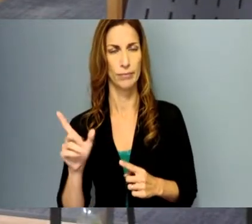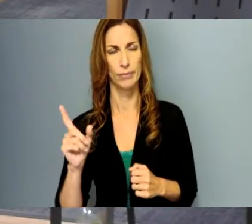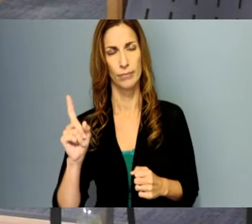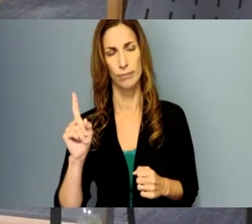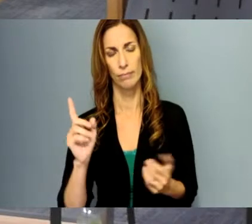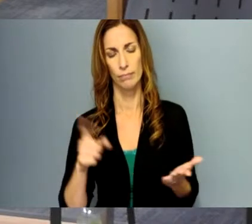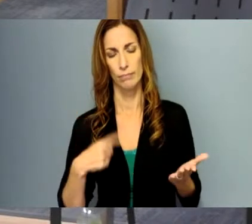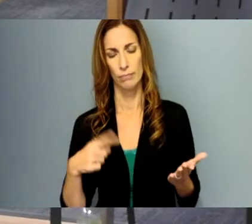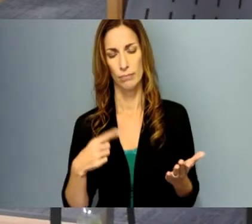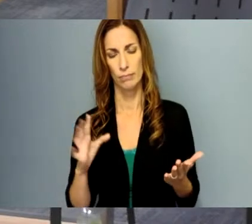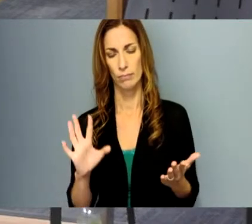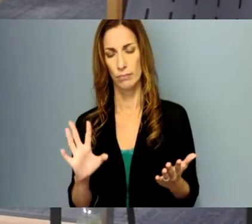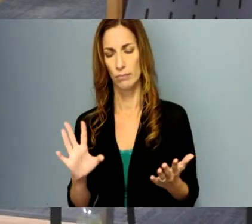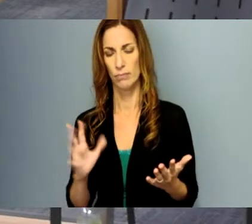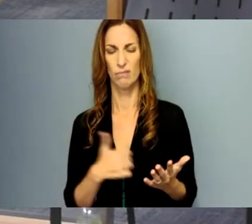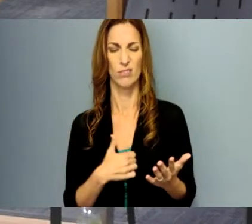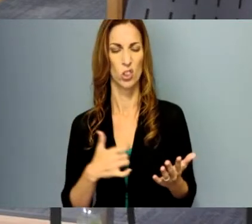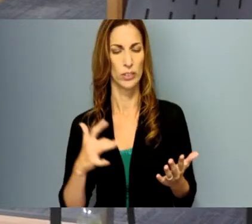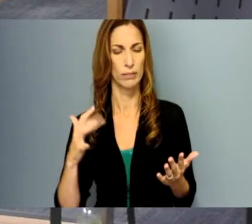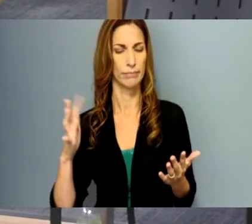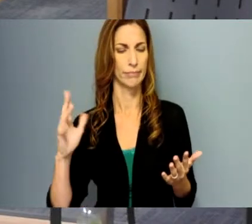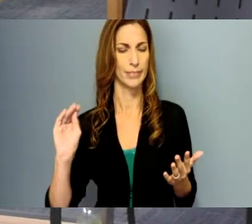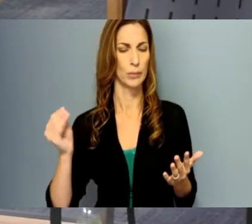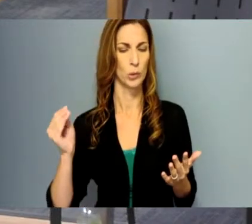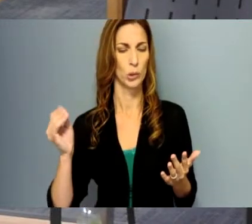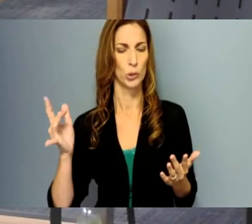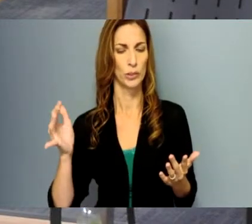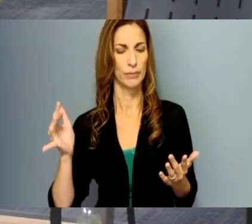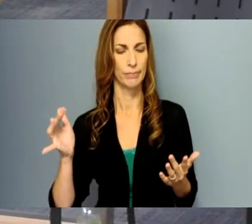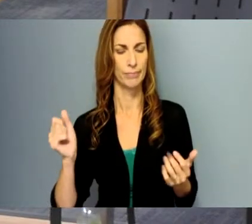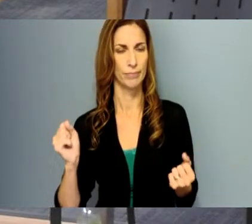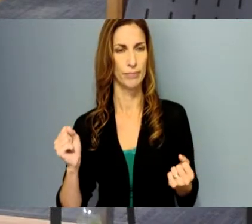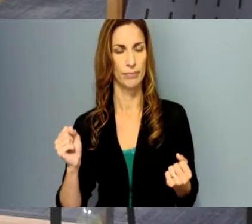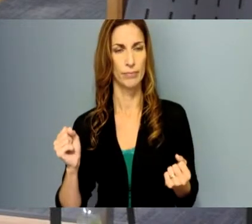let's see, no, sorry, number